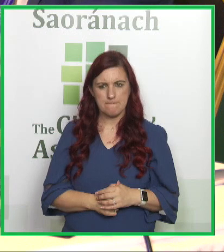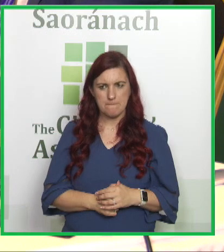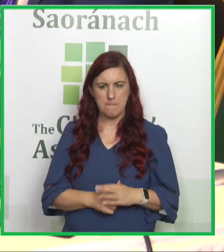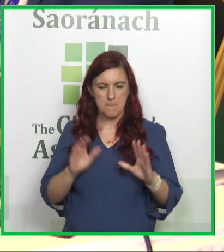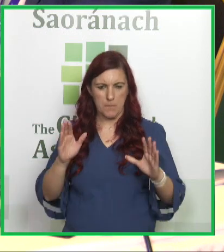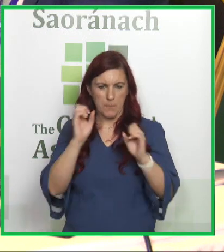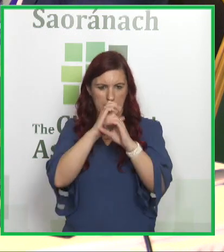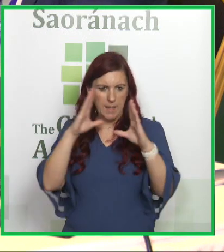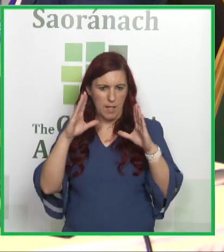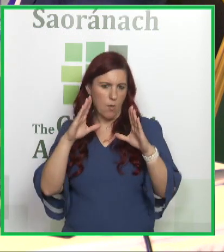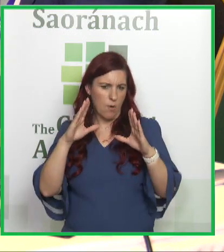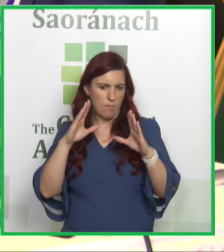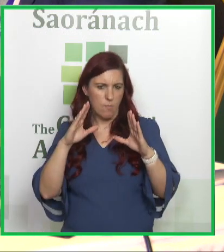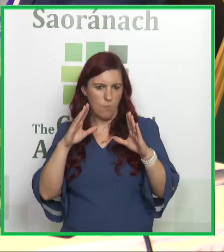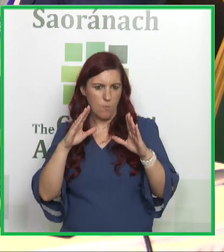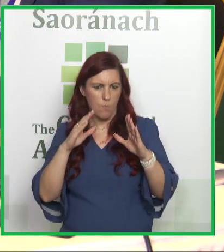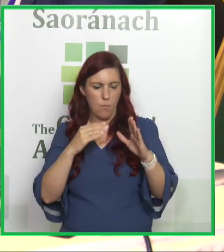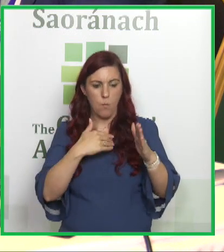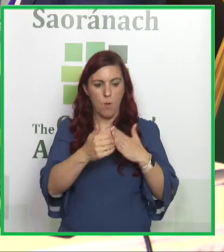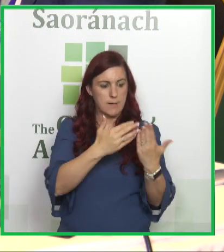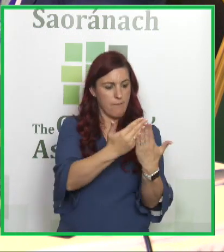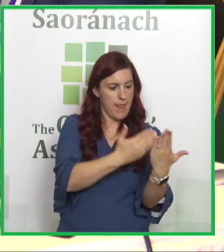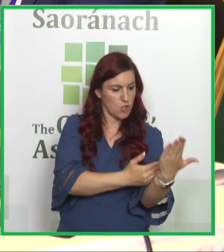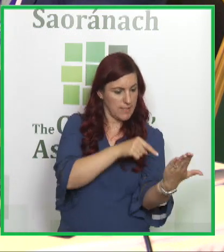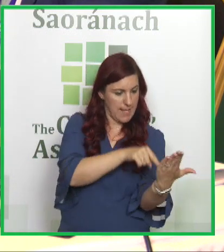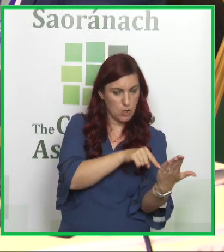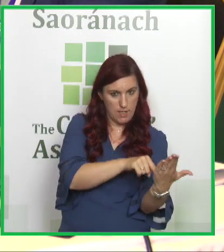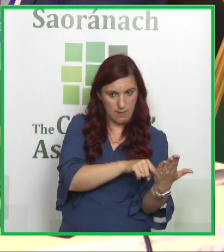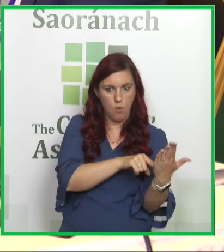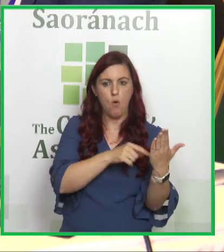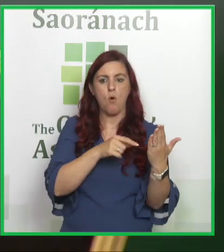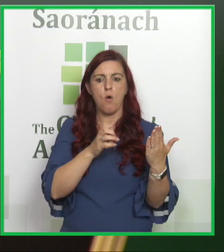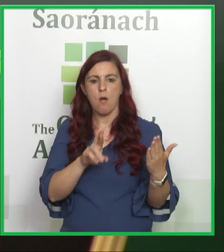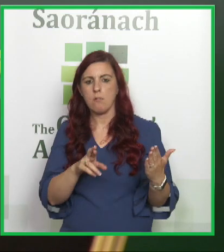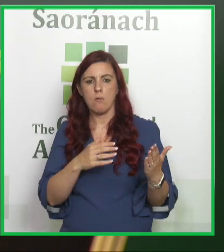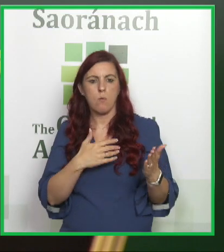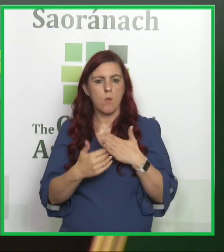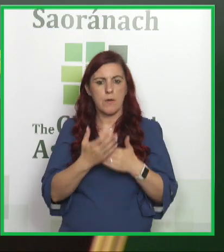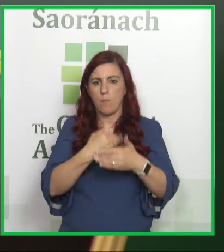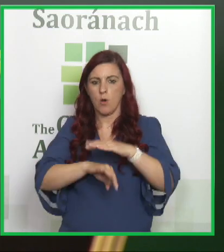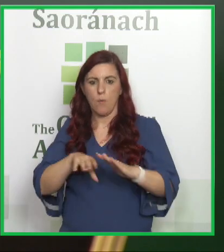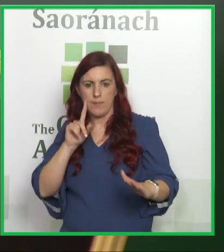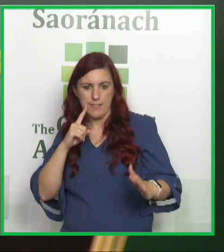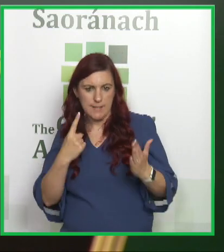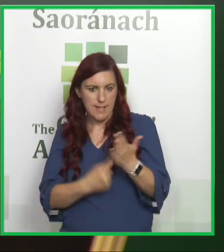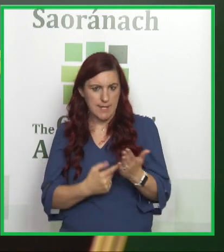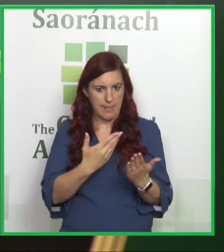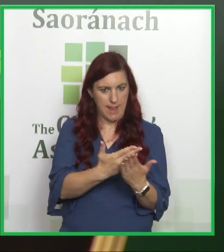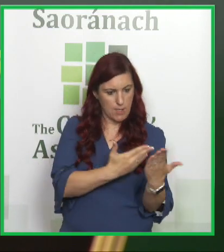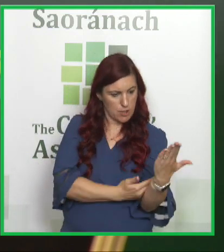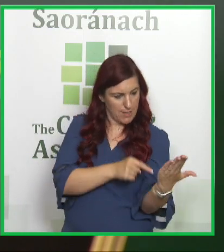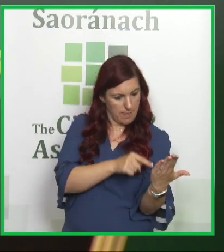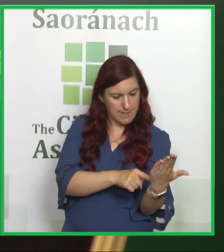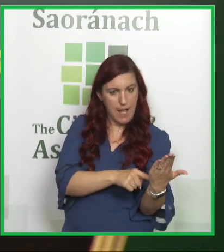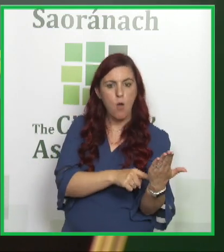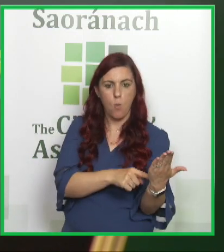clear twice, I think. Whatever the legislation is, or whatever the government decide to do and the legislators enact,